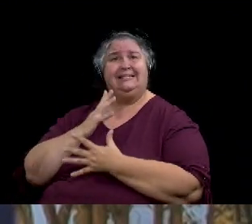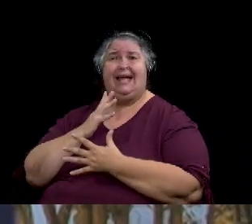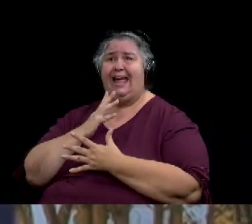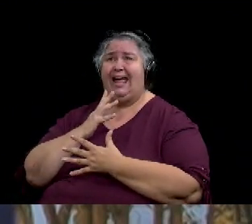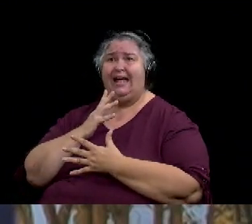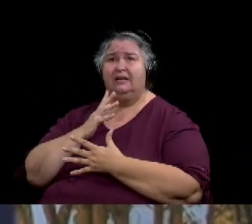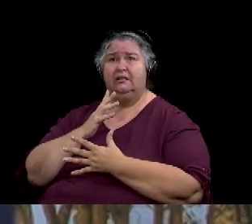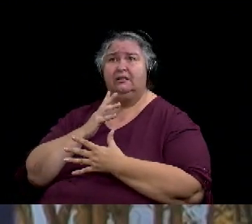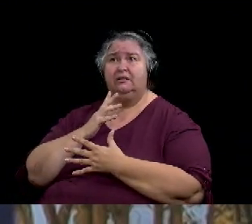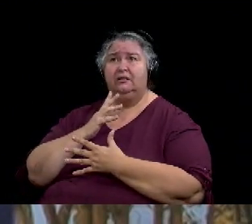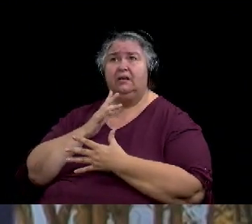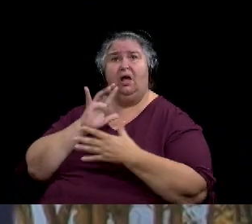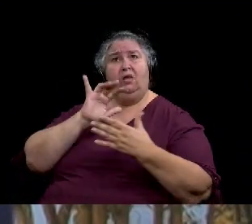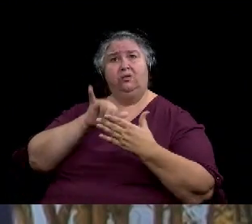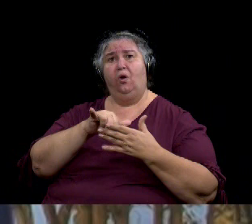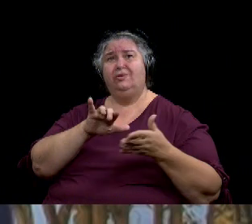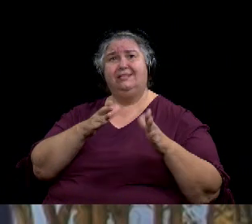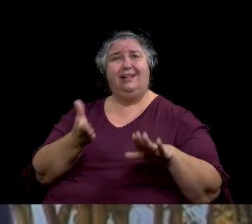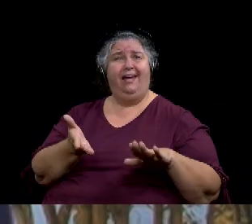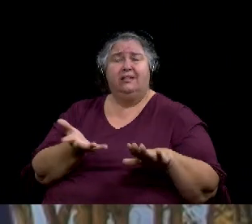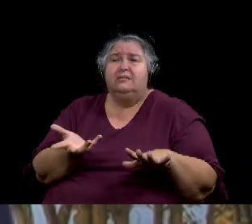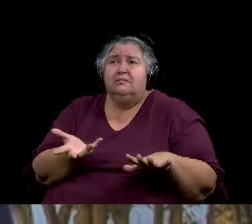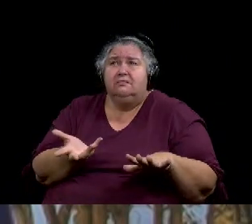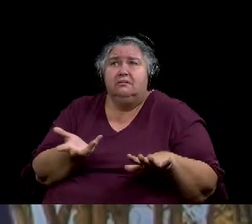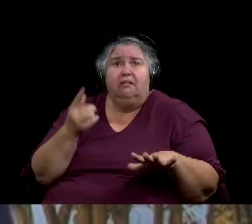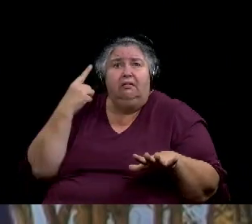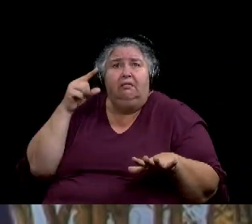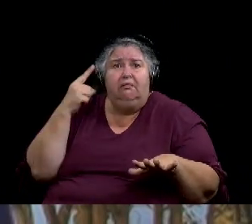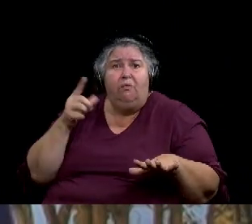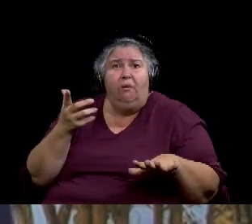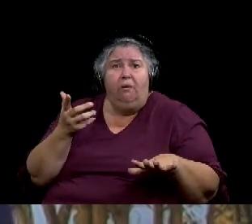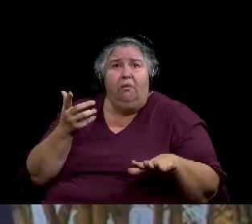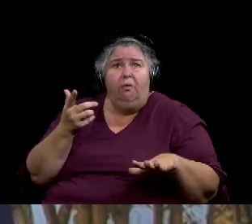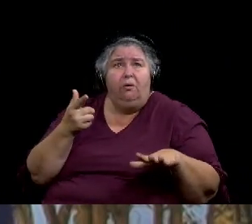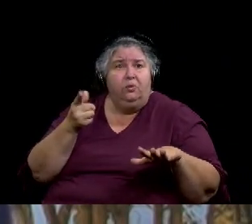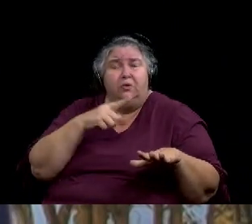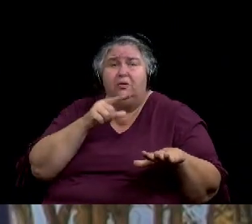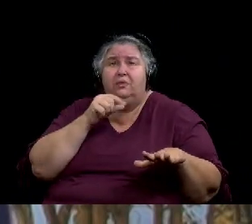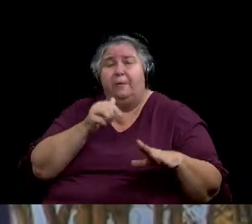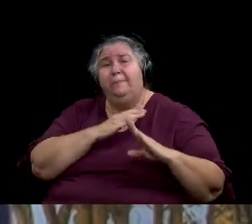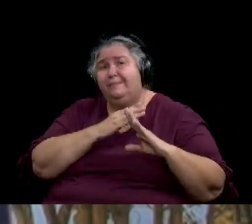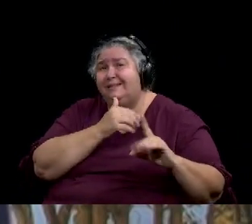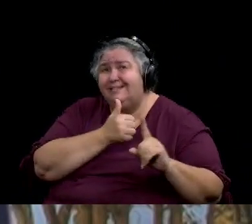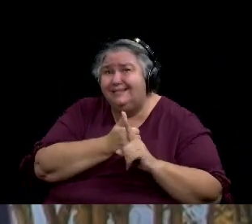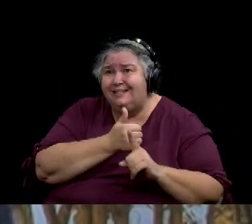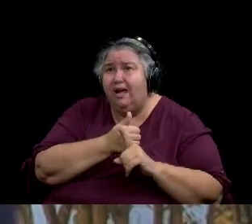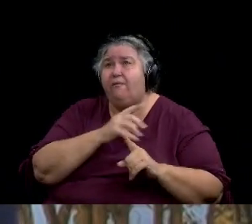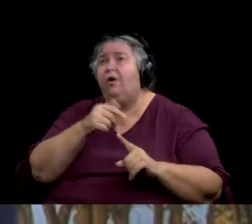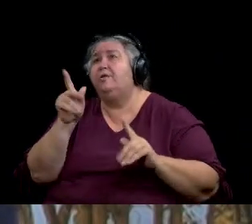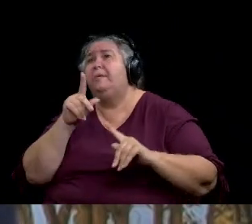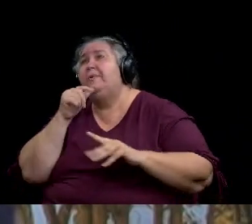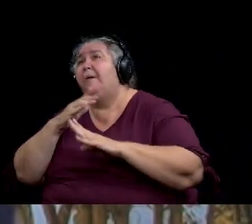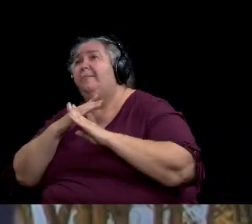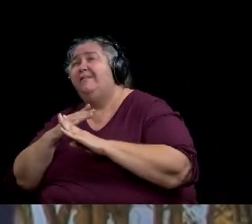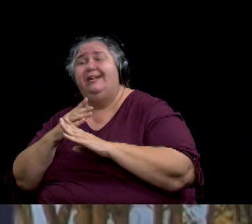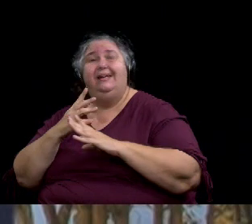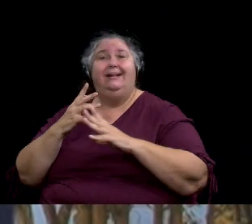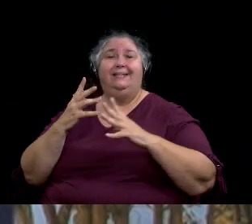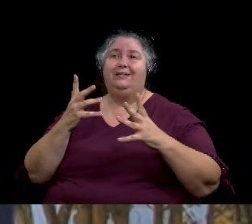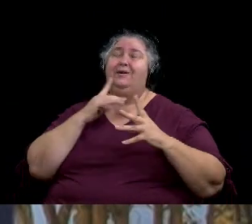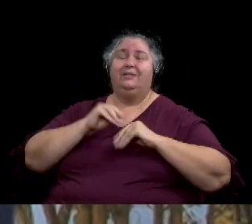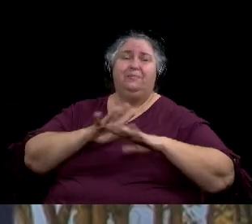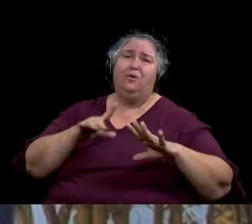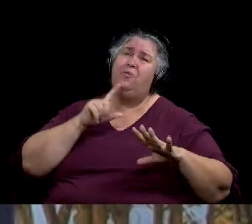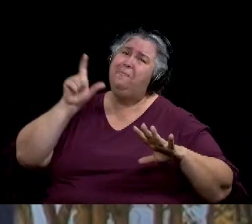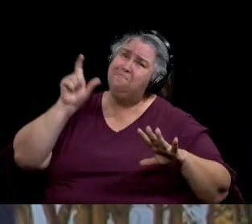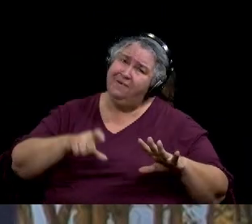deaths are unnecessary deaths because people weren't taking measures to prevent the spread of COVID-19. So we've got to continue to do our